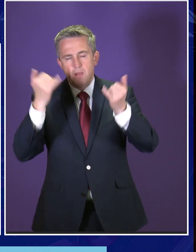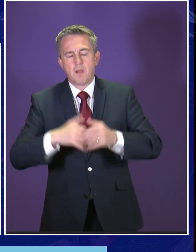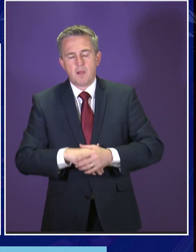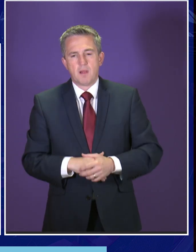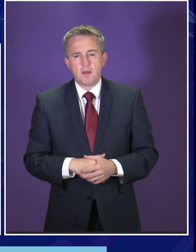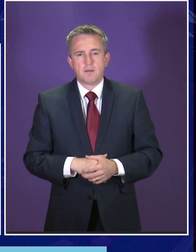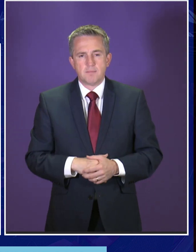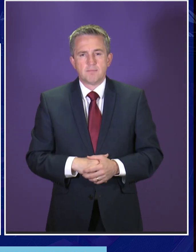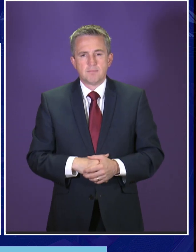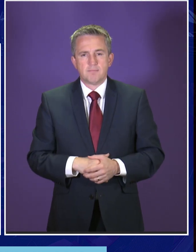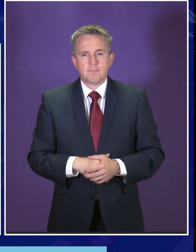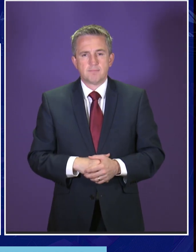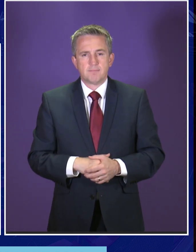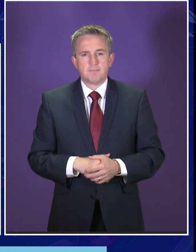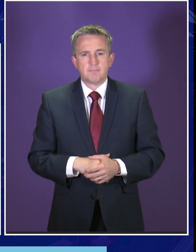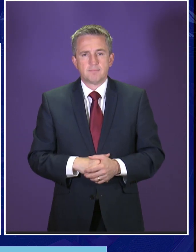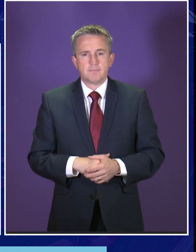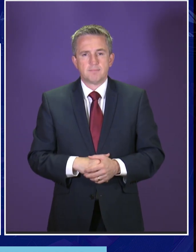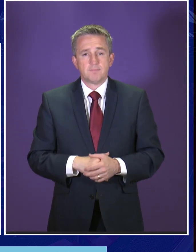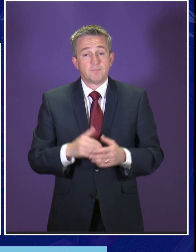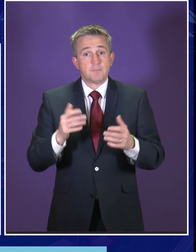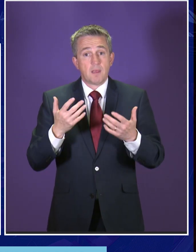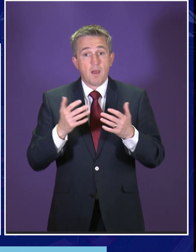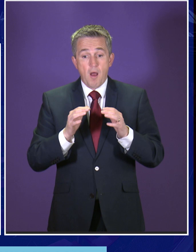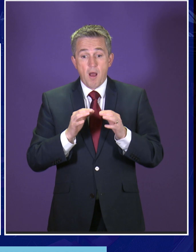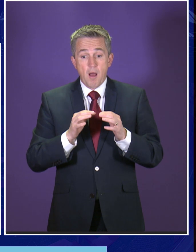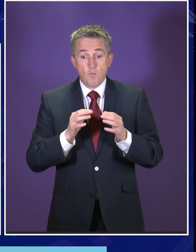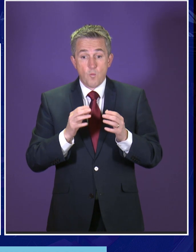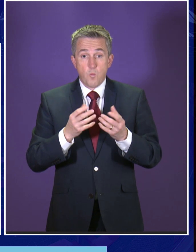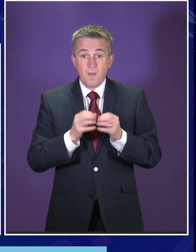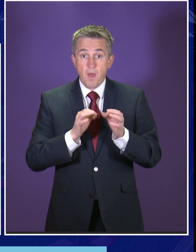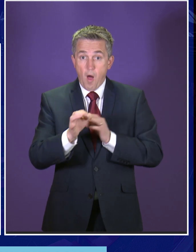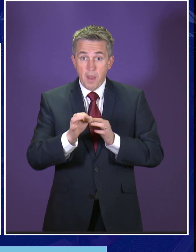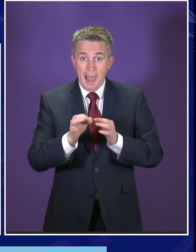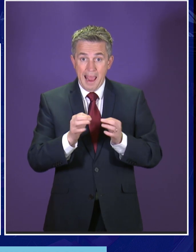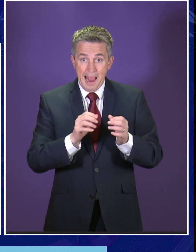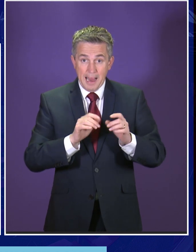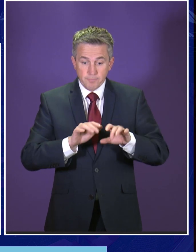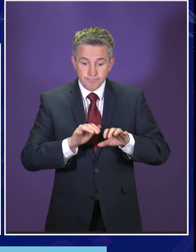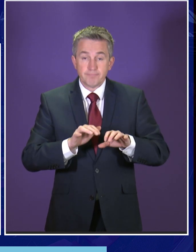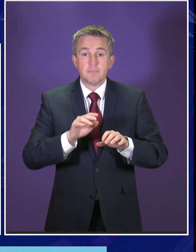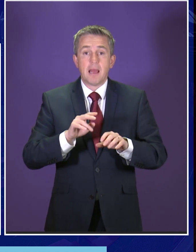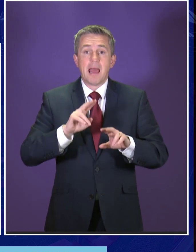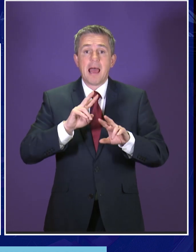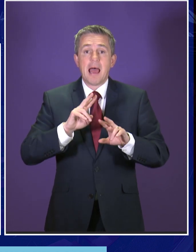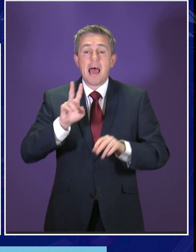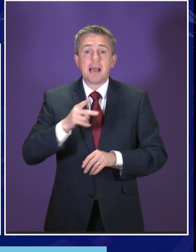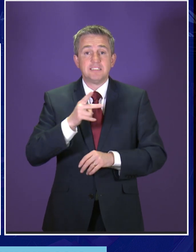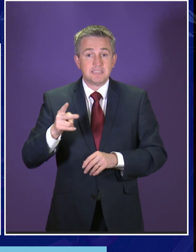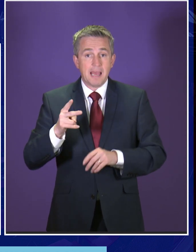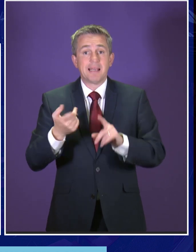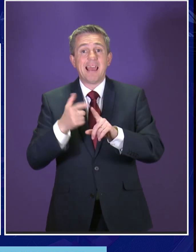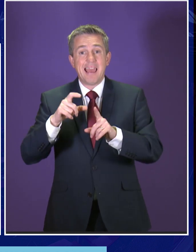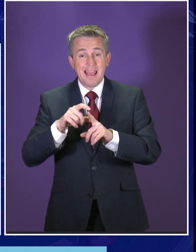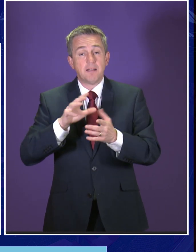everyone that there's quite a discussion going on online, and if you wish to follow it, it's at the hashtag